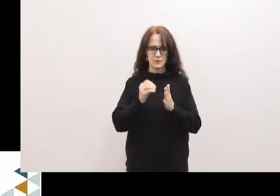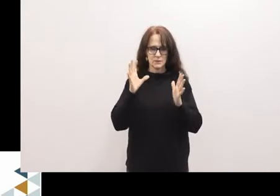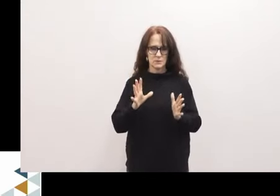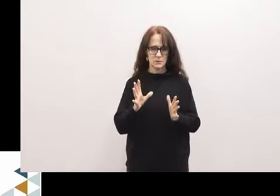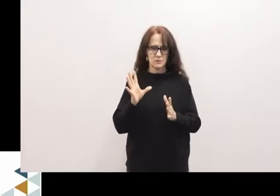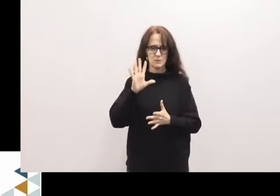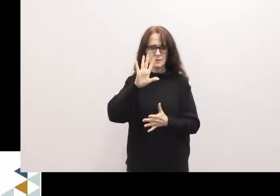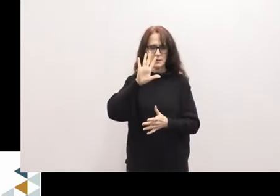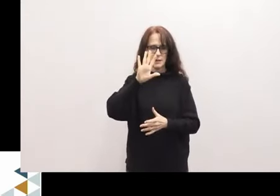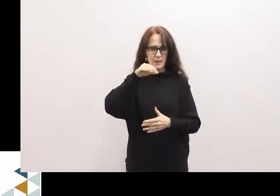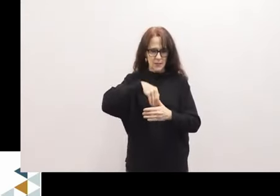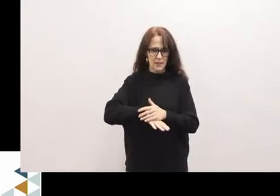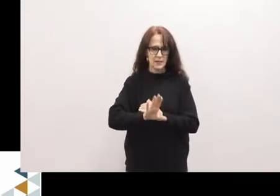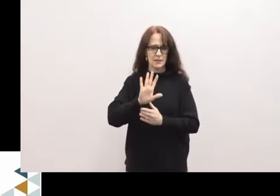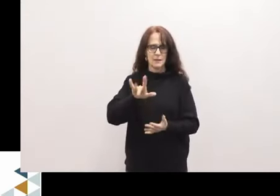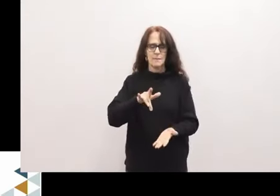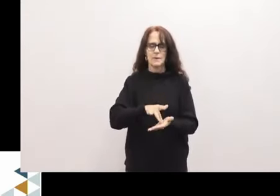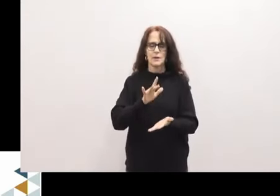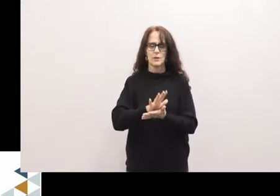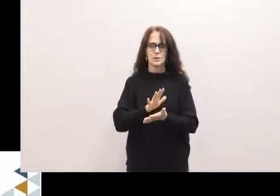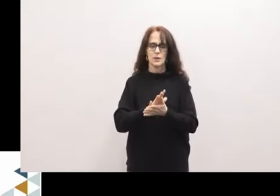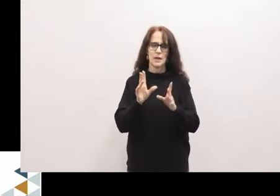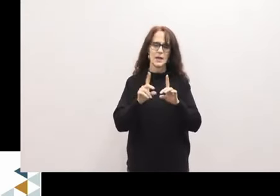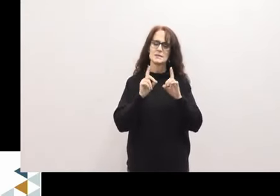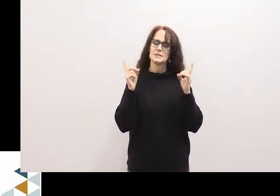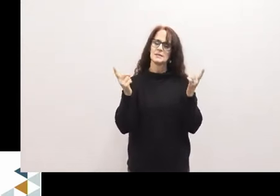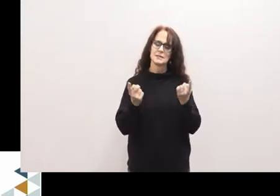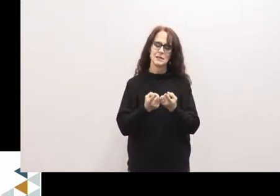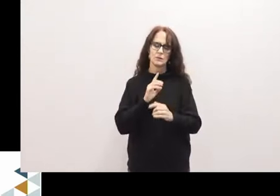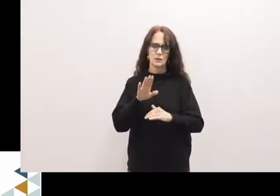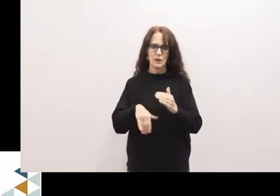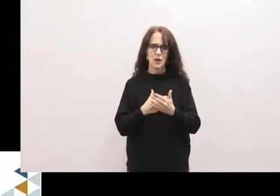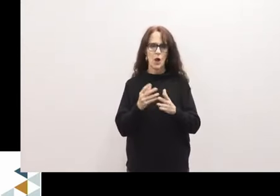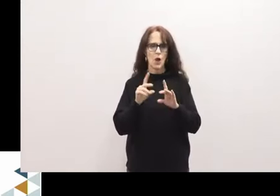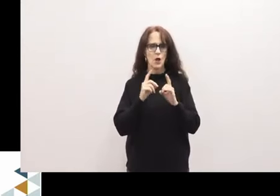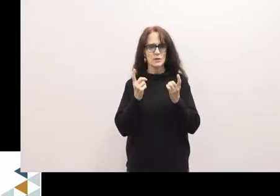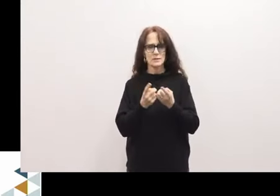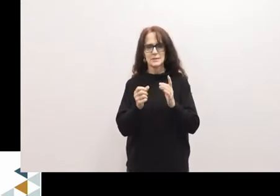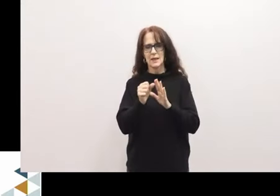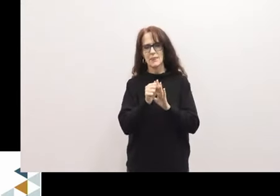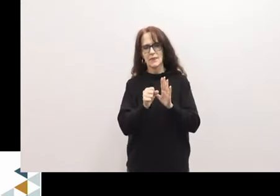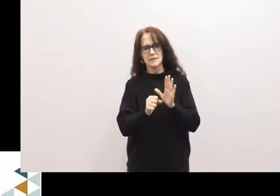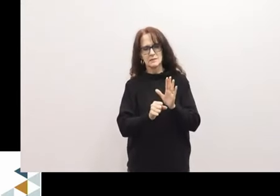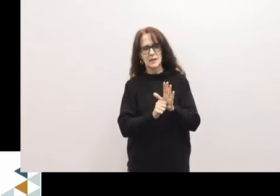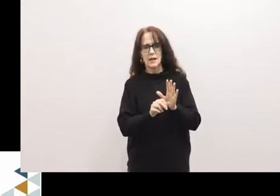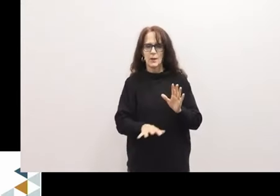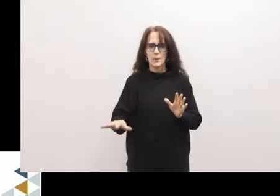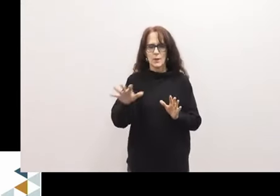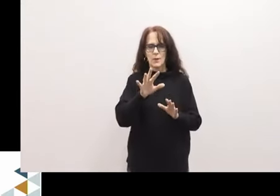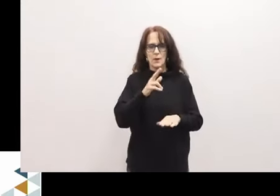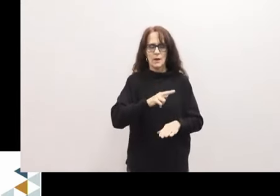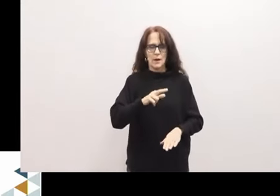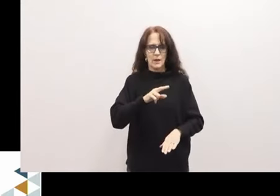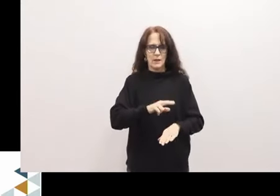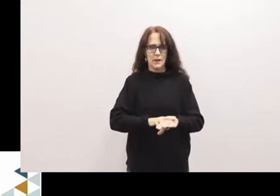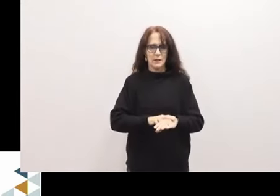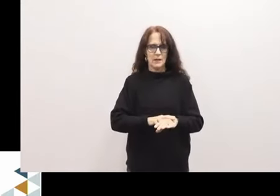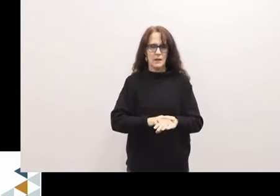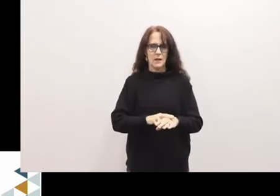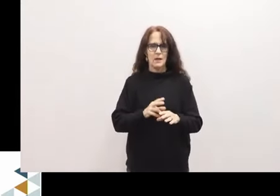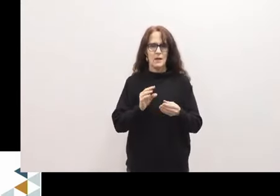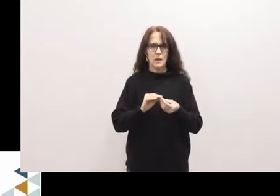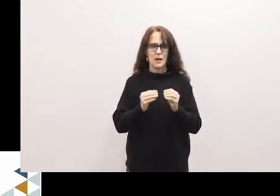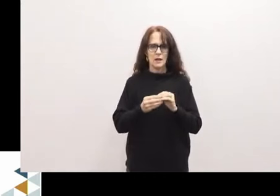entered middle school. And as a district, like all districts in the state, as well as across the nation, our data